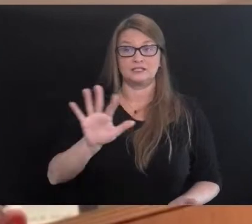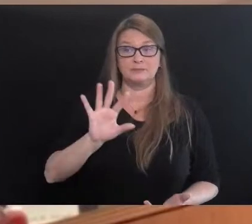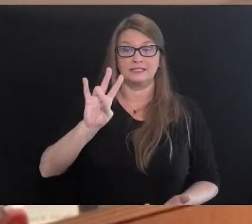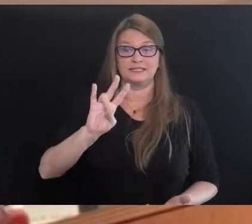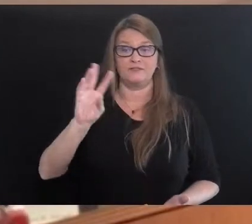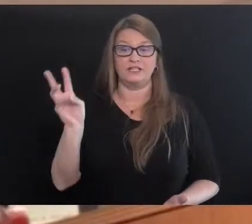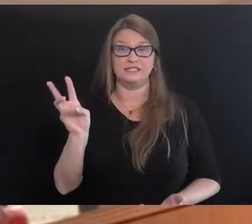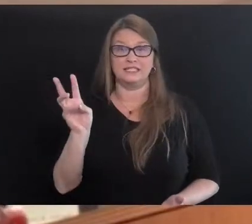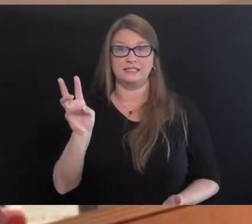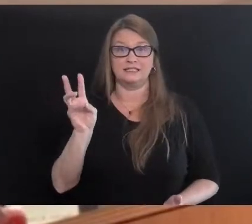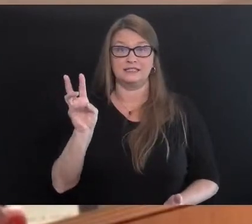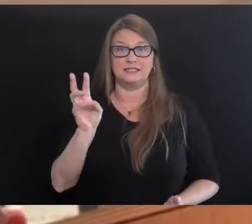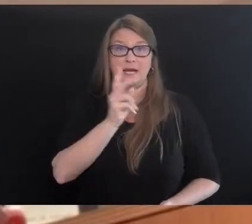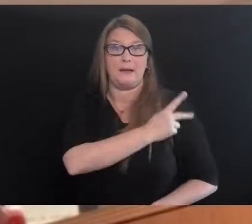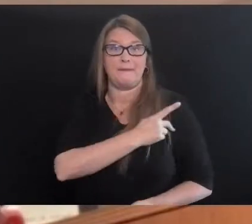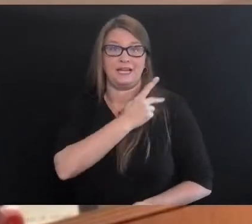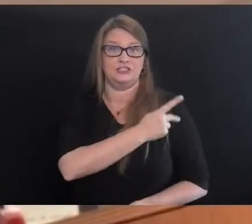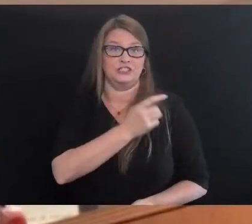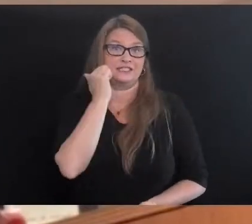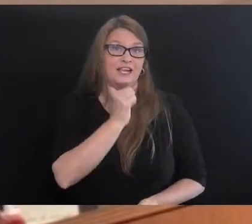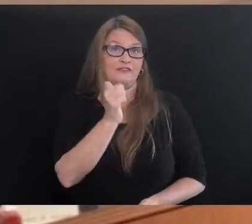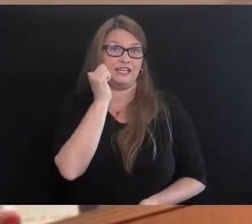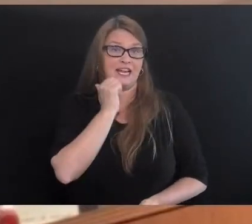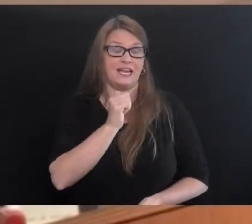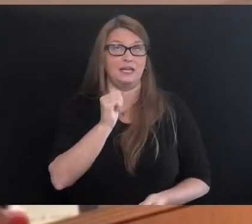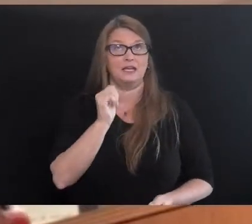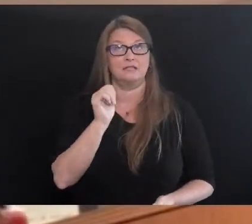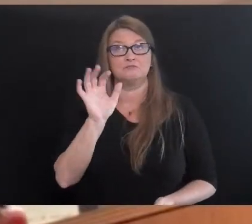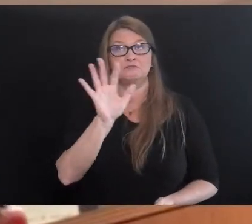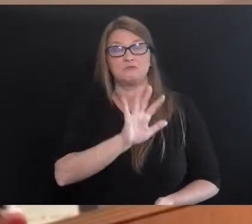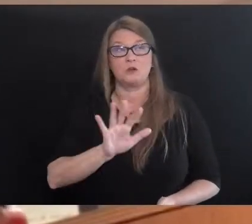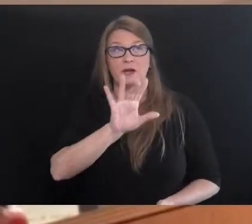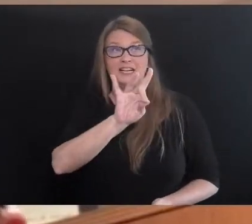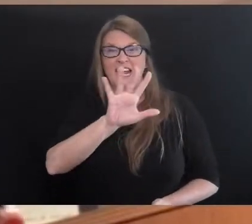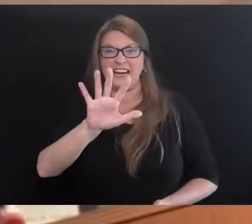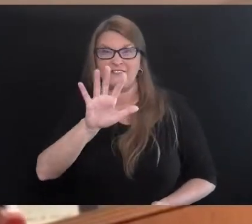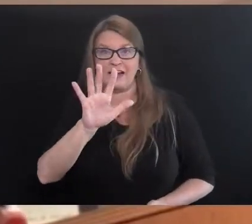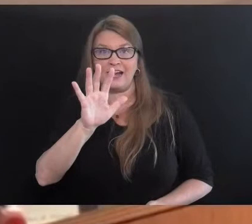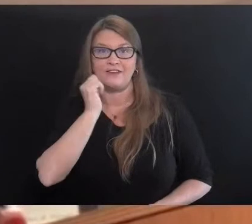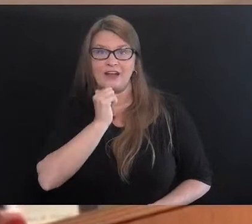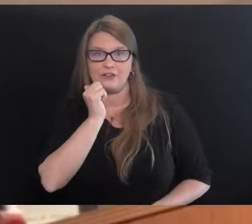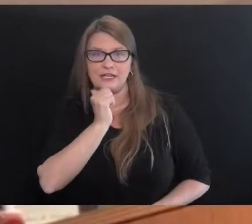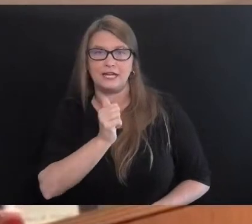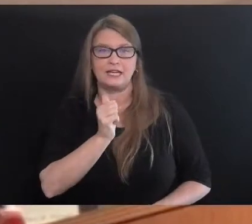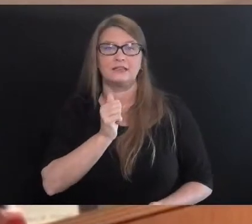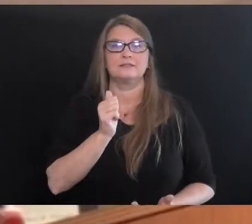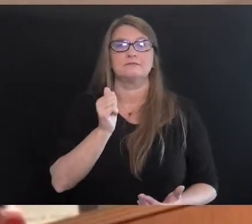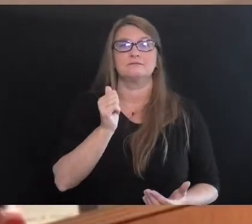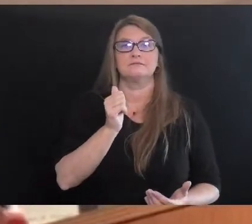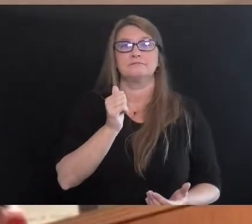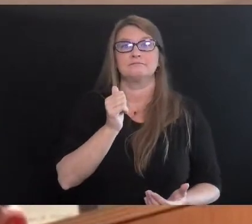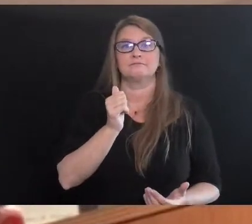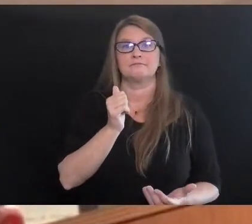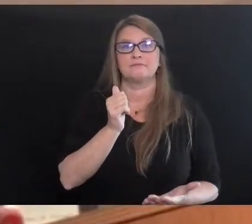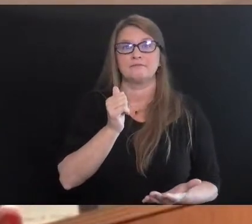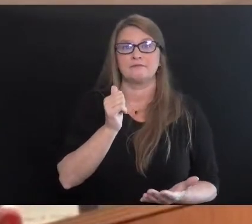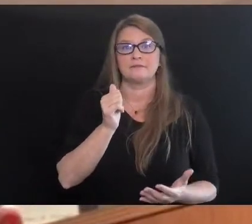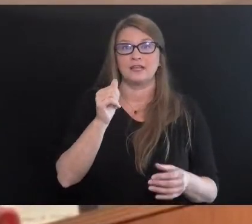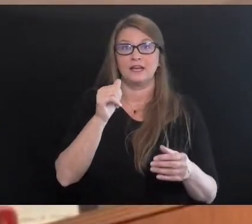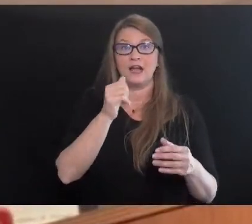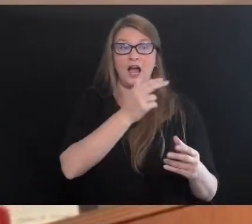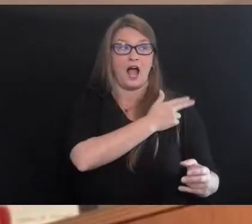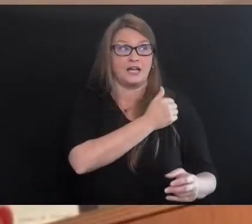76 patients per day to 85 patients per day in our hospitals each